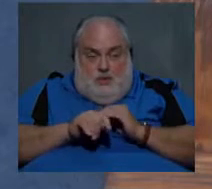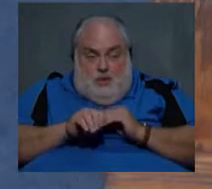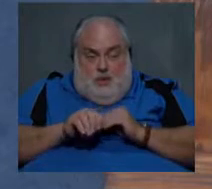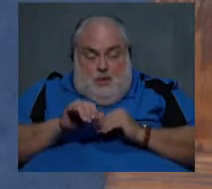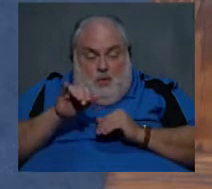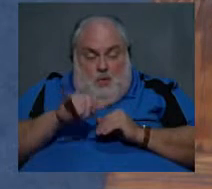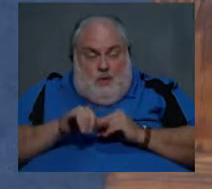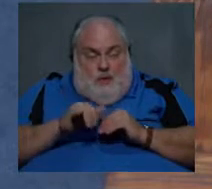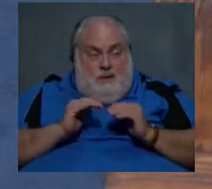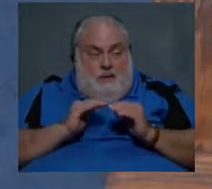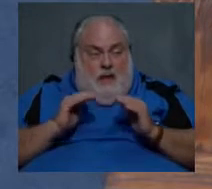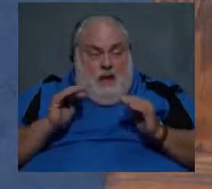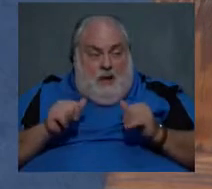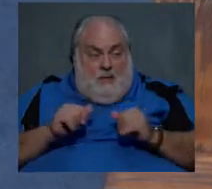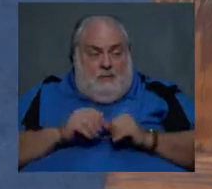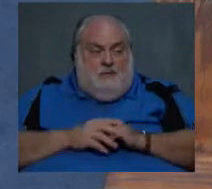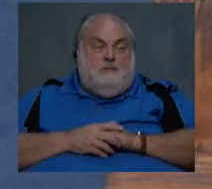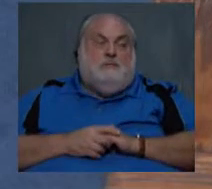to the houses?